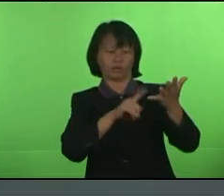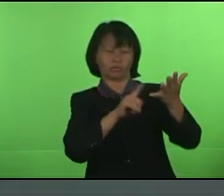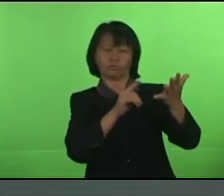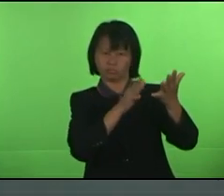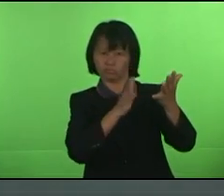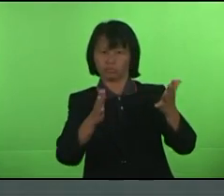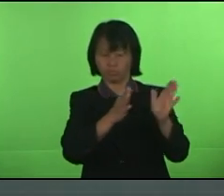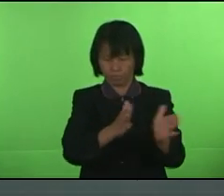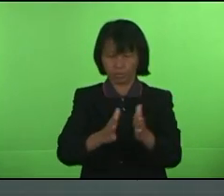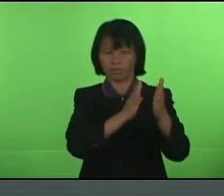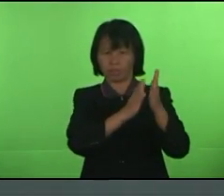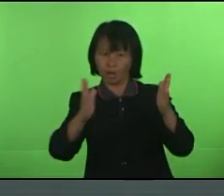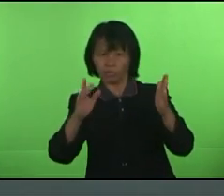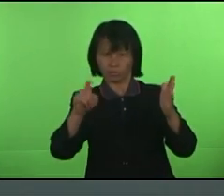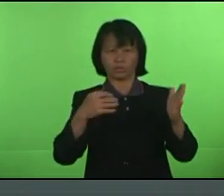five